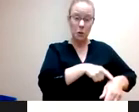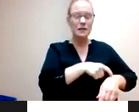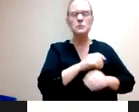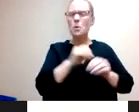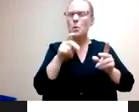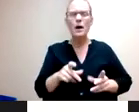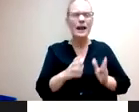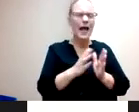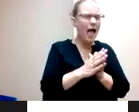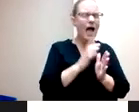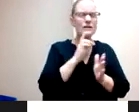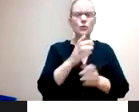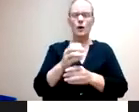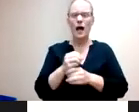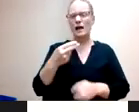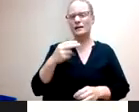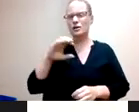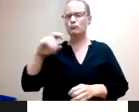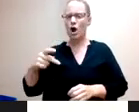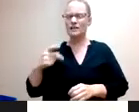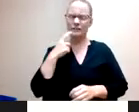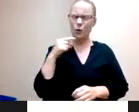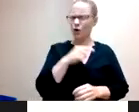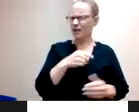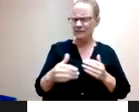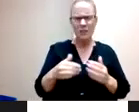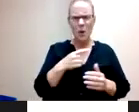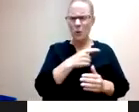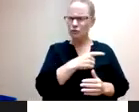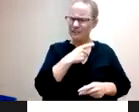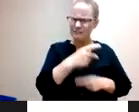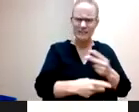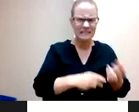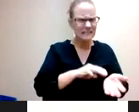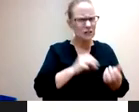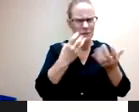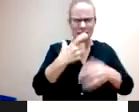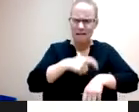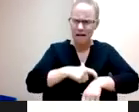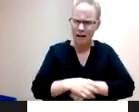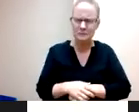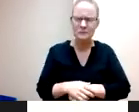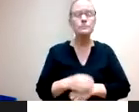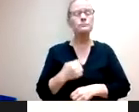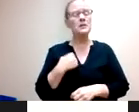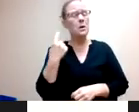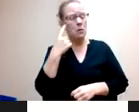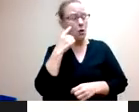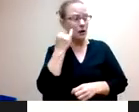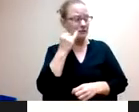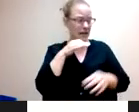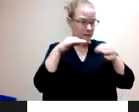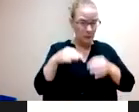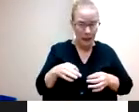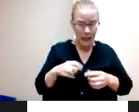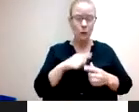or obtained a healthcare proxy from her. I always think if I explain this to a patient and they realize these orders,